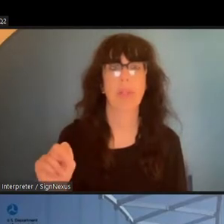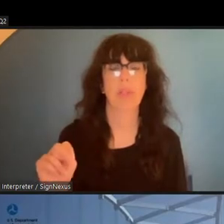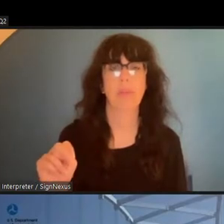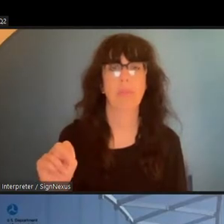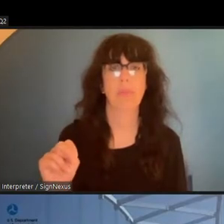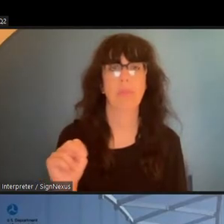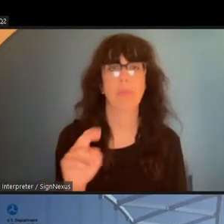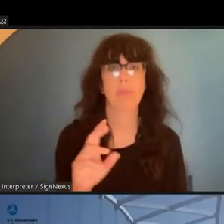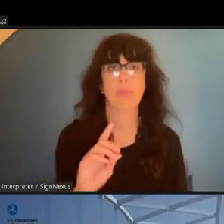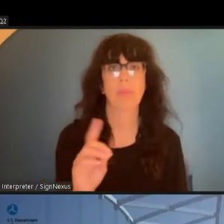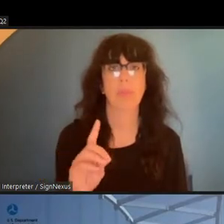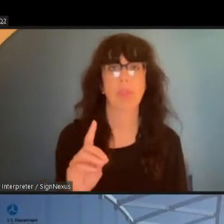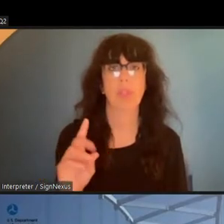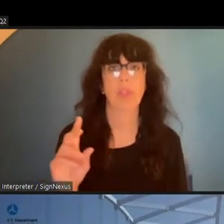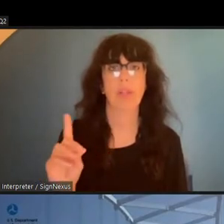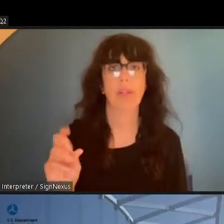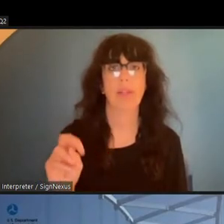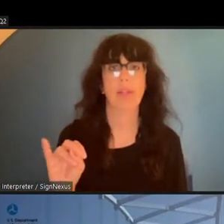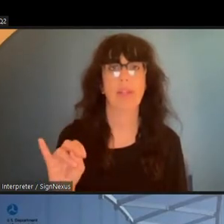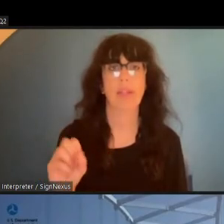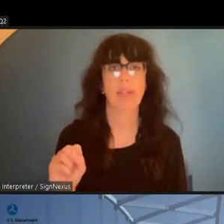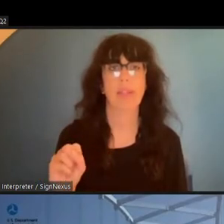dana dennis